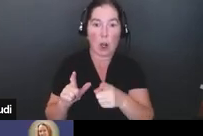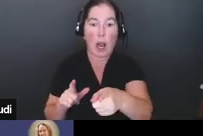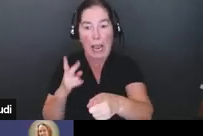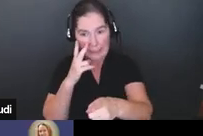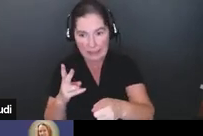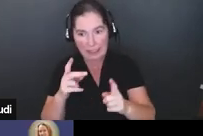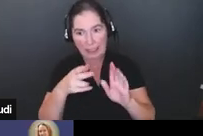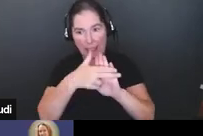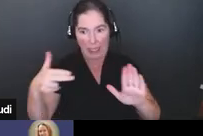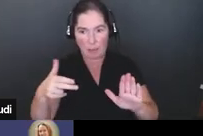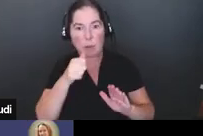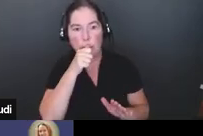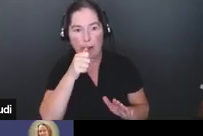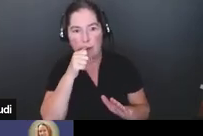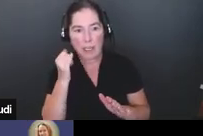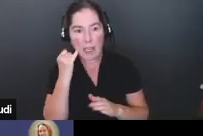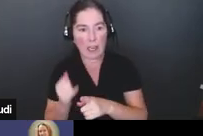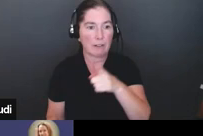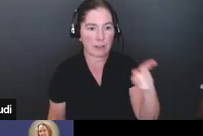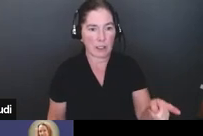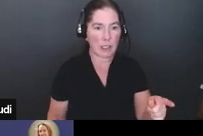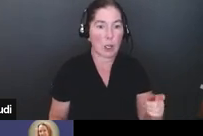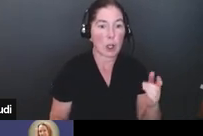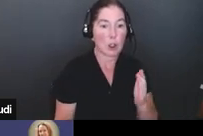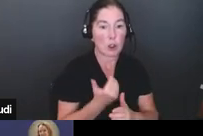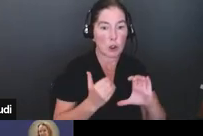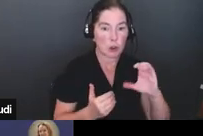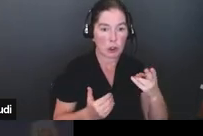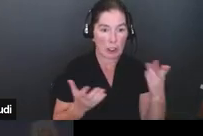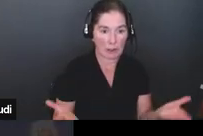private. Because if I came over here and created a new channel,